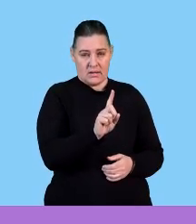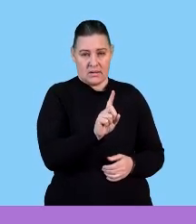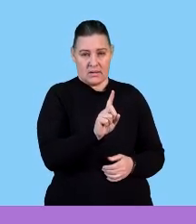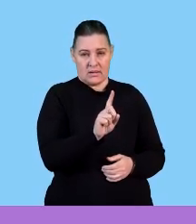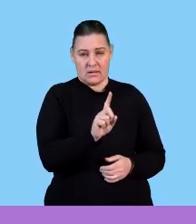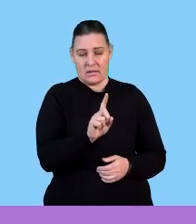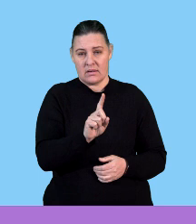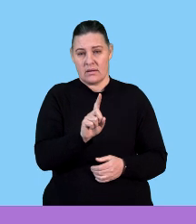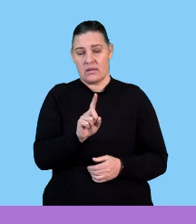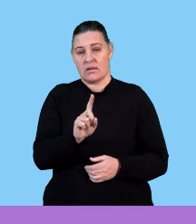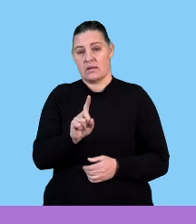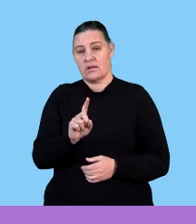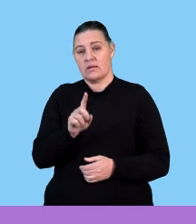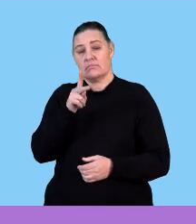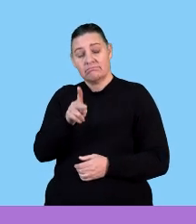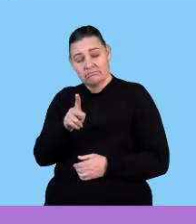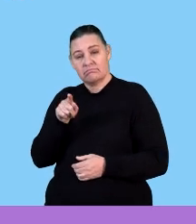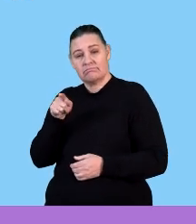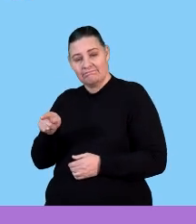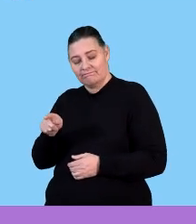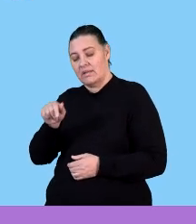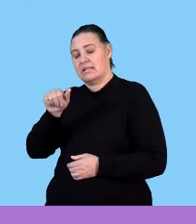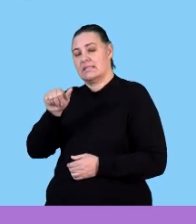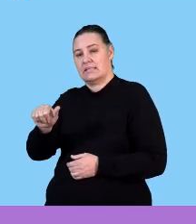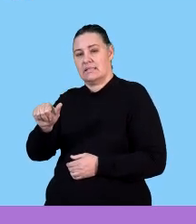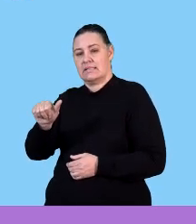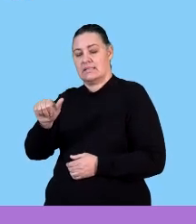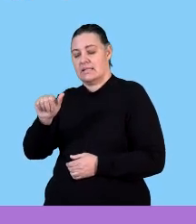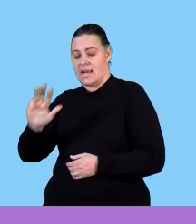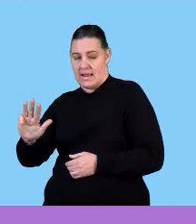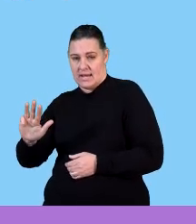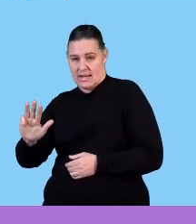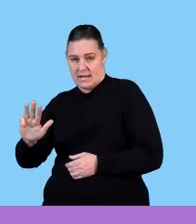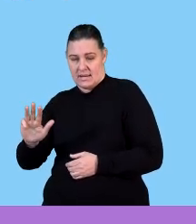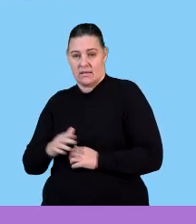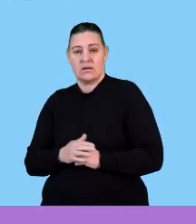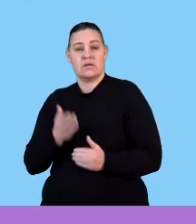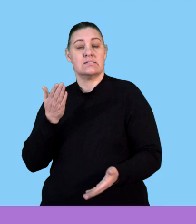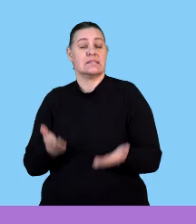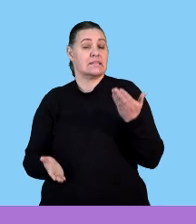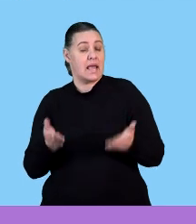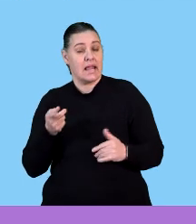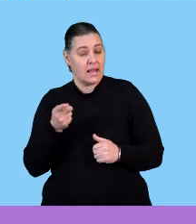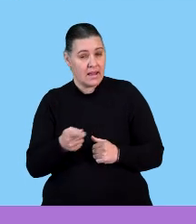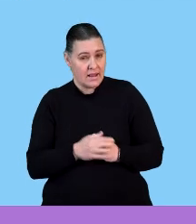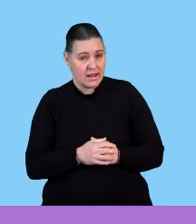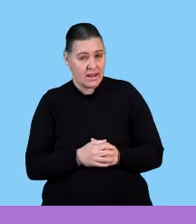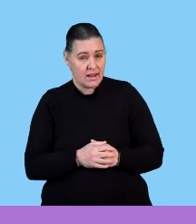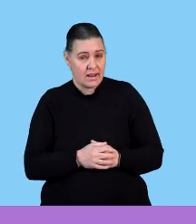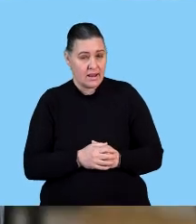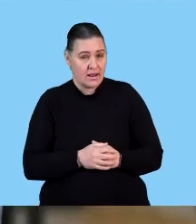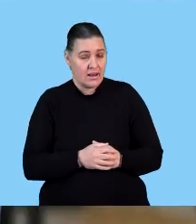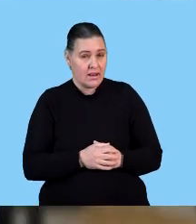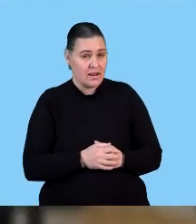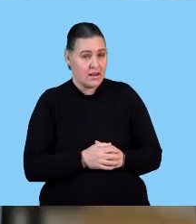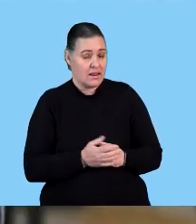that side, is equivalent to, my answer, 69. So the scale for this particular thing, for